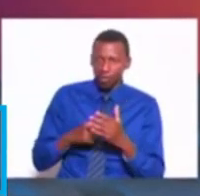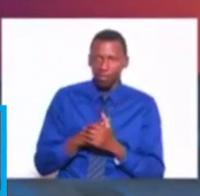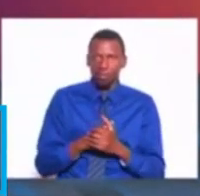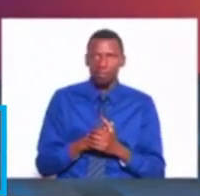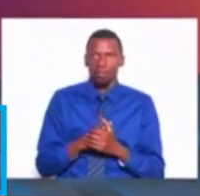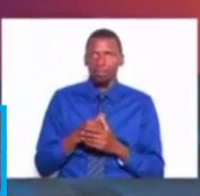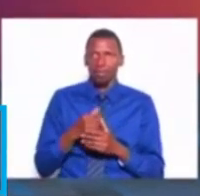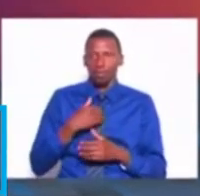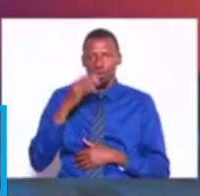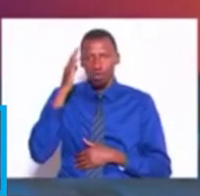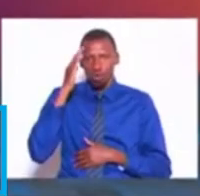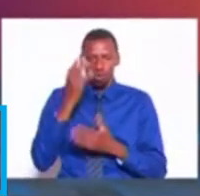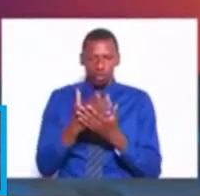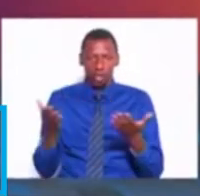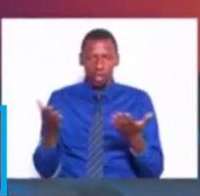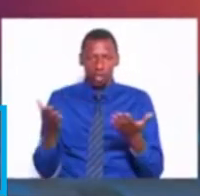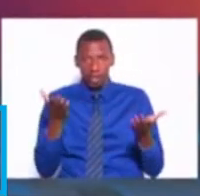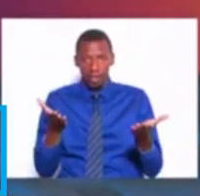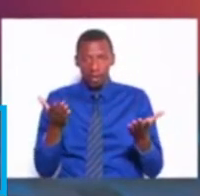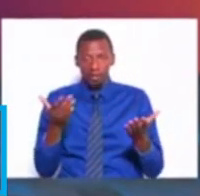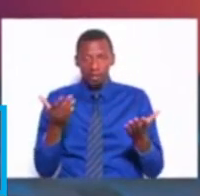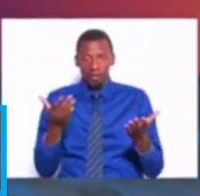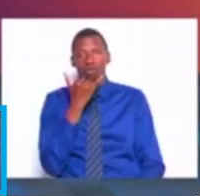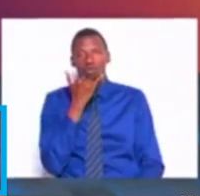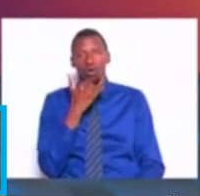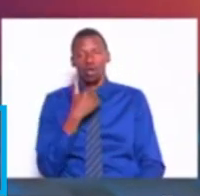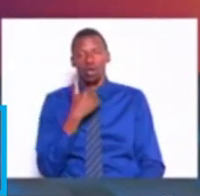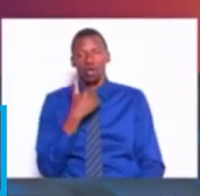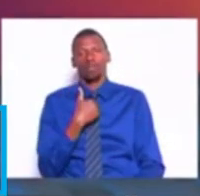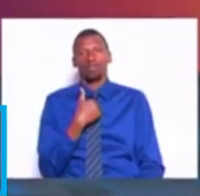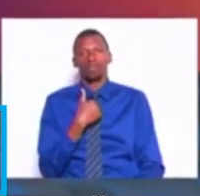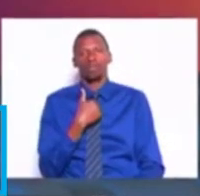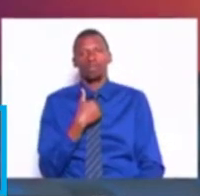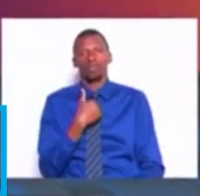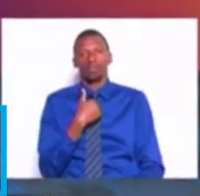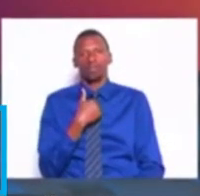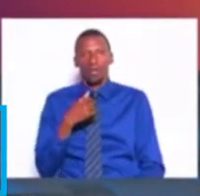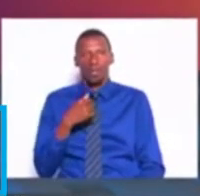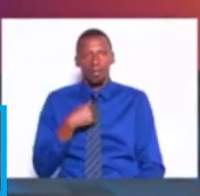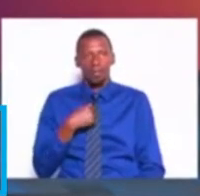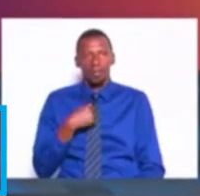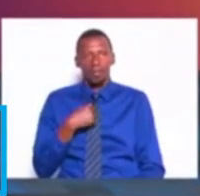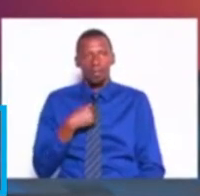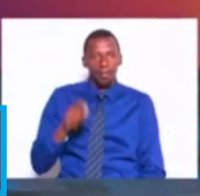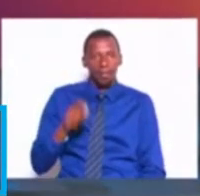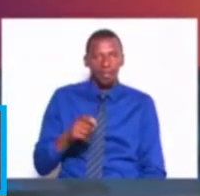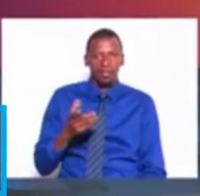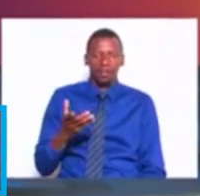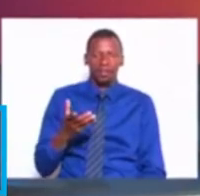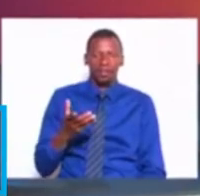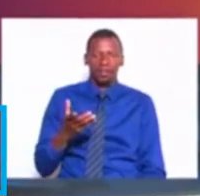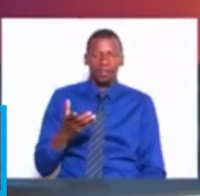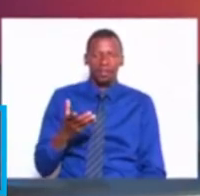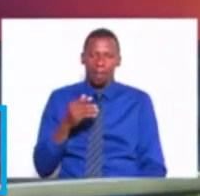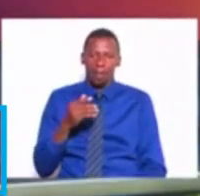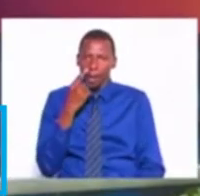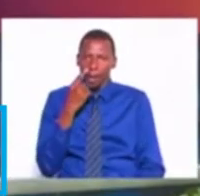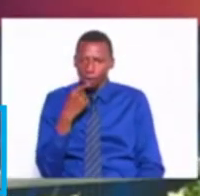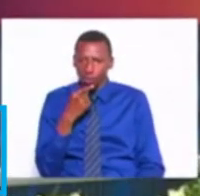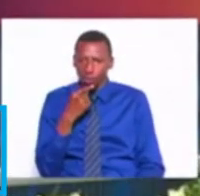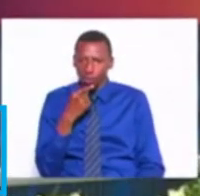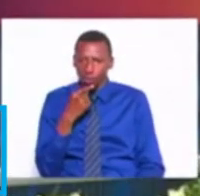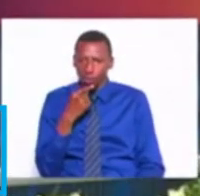I know something here is wrong. I have to wash my mouth.